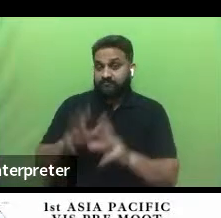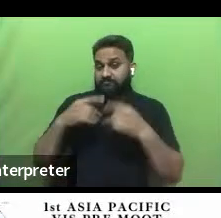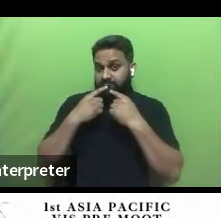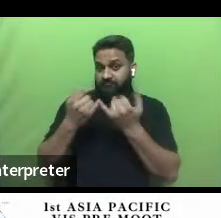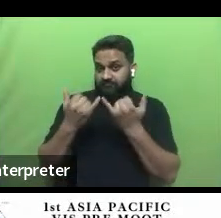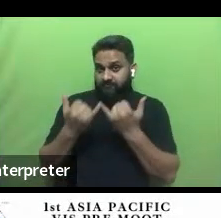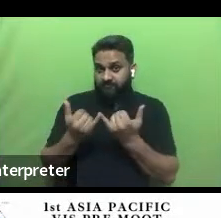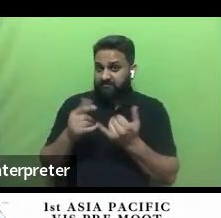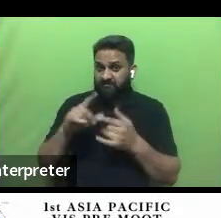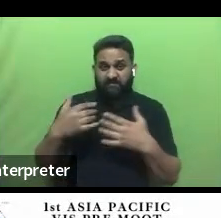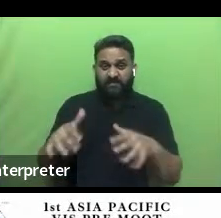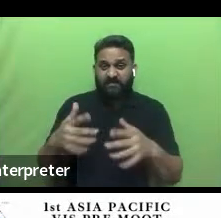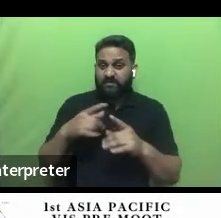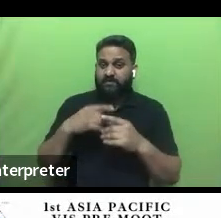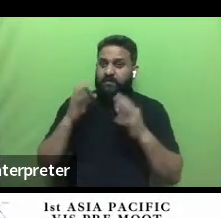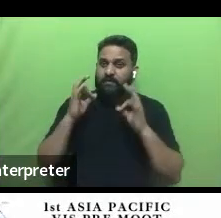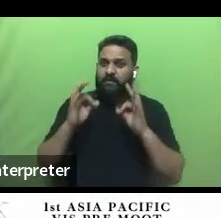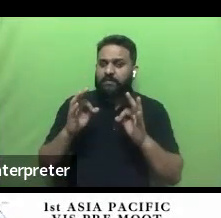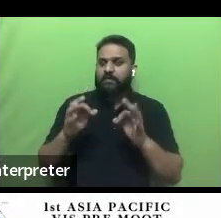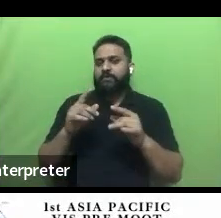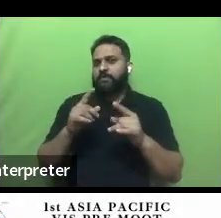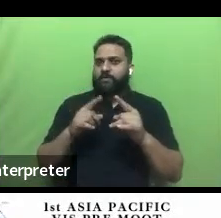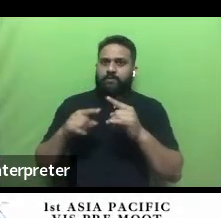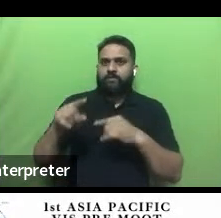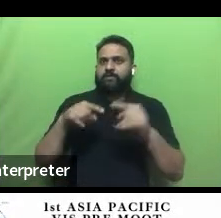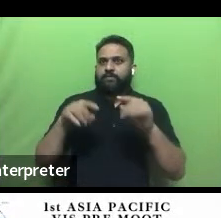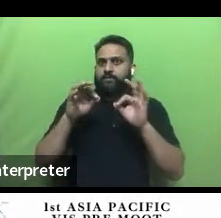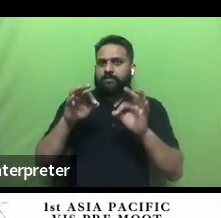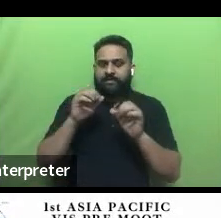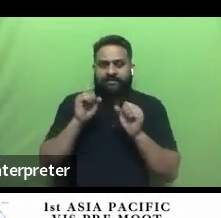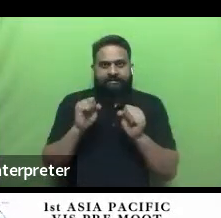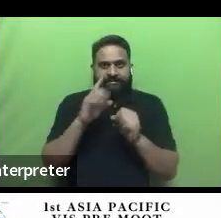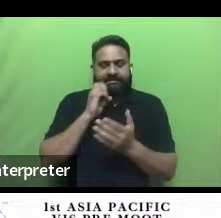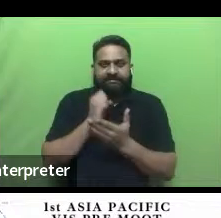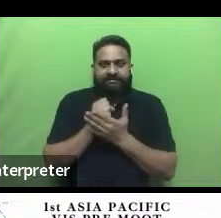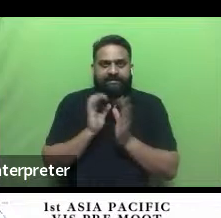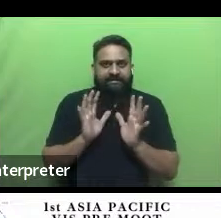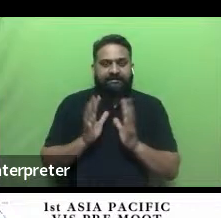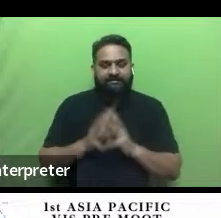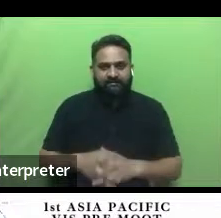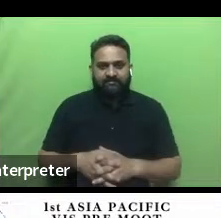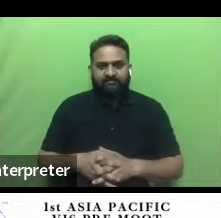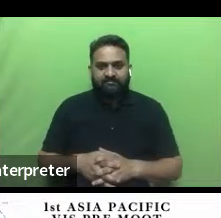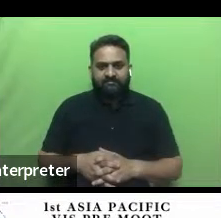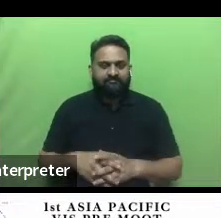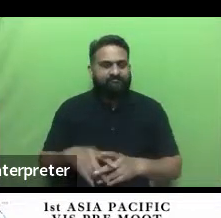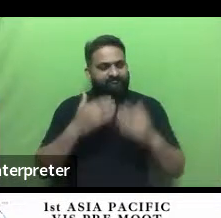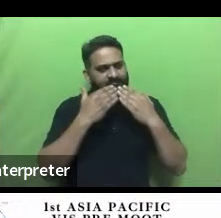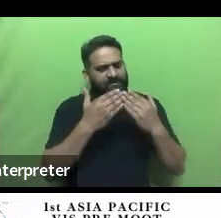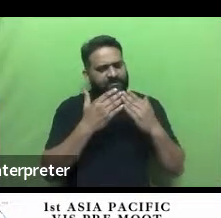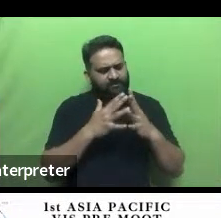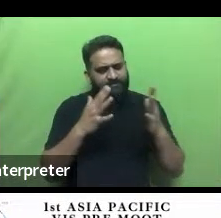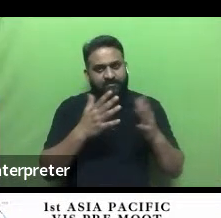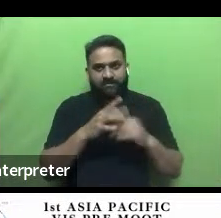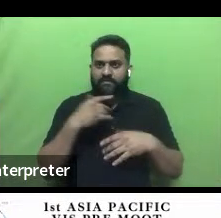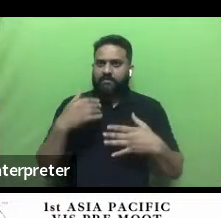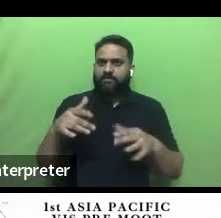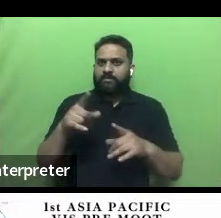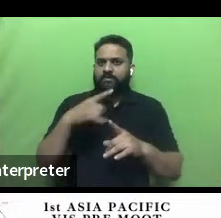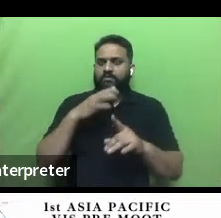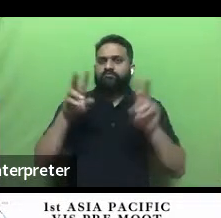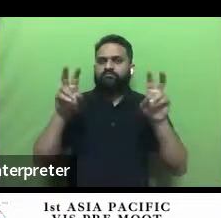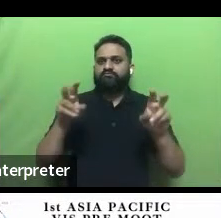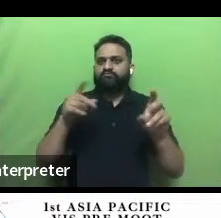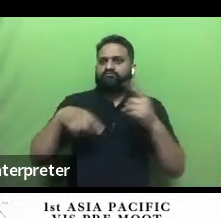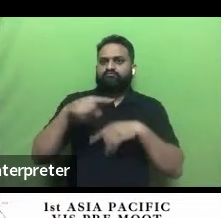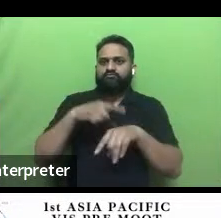be very, very difficult to decide. Thank you so Thank you. much. It was a great session. Sir,